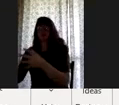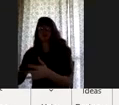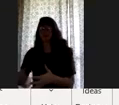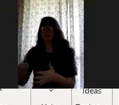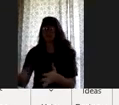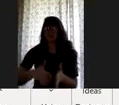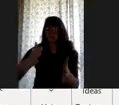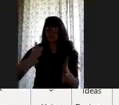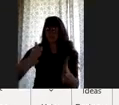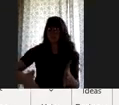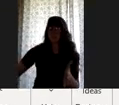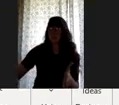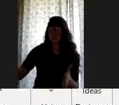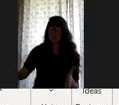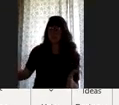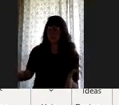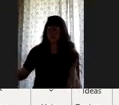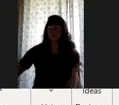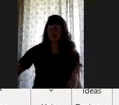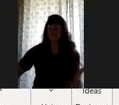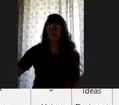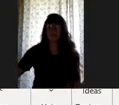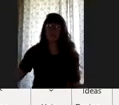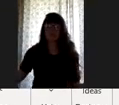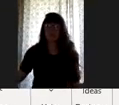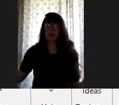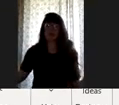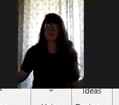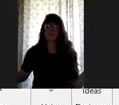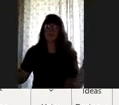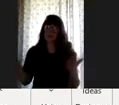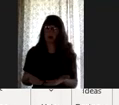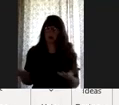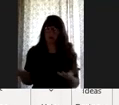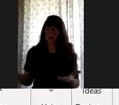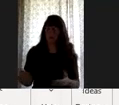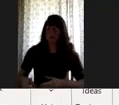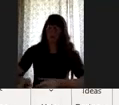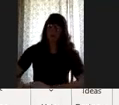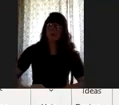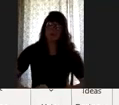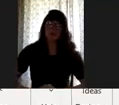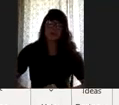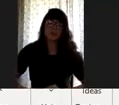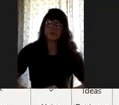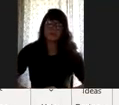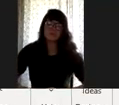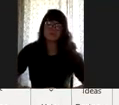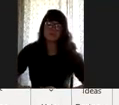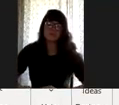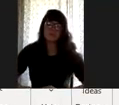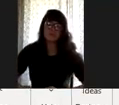hope, and then so forth. So it's just leading. It's right. Building off of one another. So I would say it would all go into experience. So the